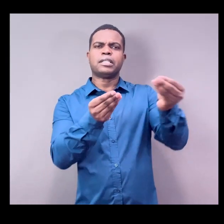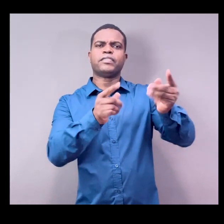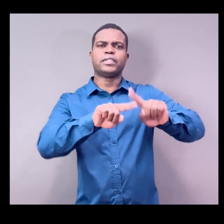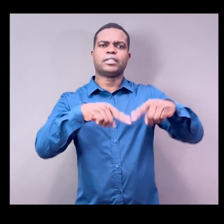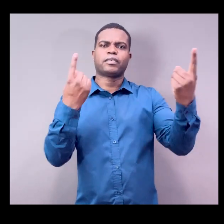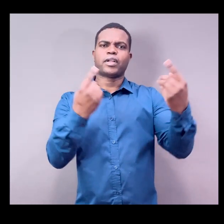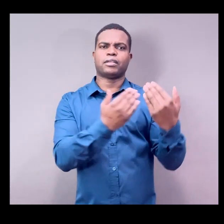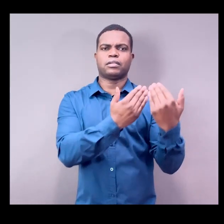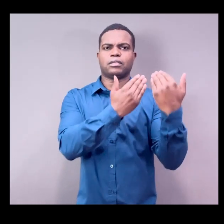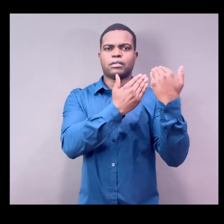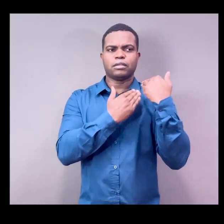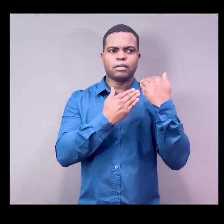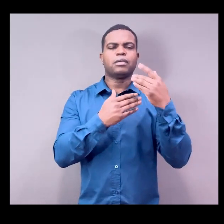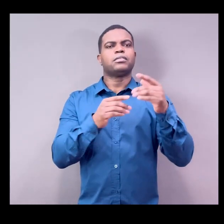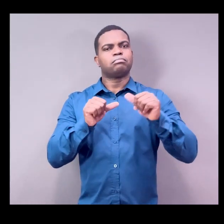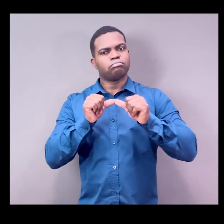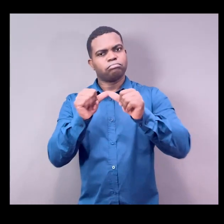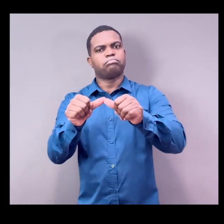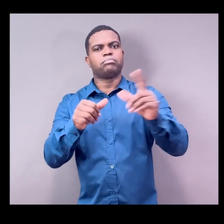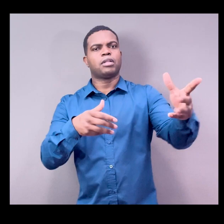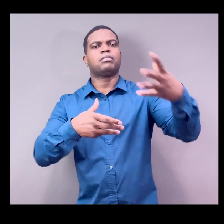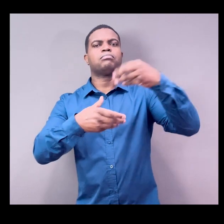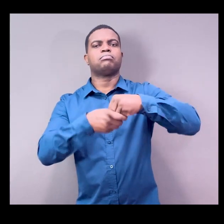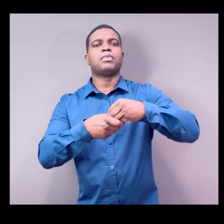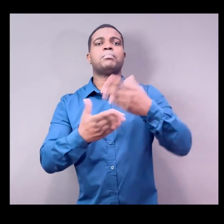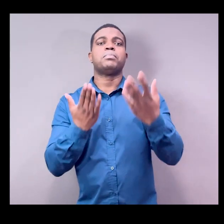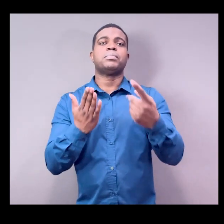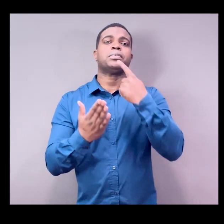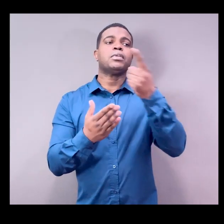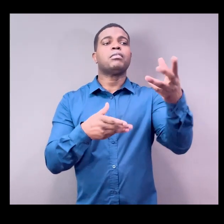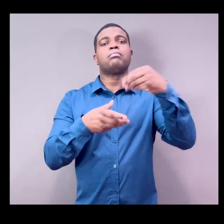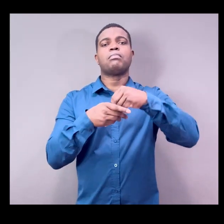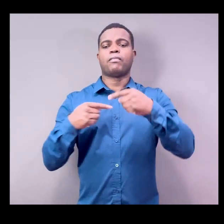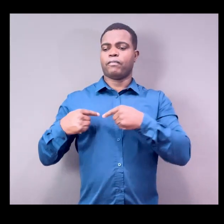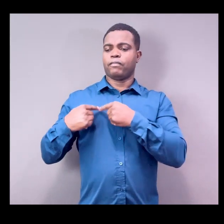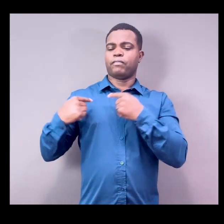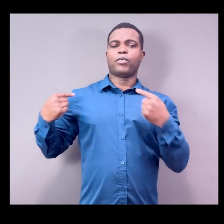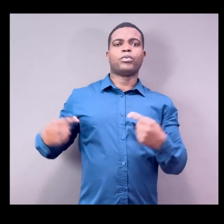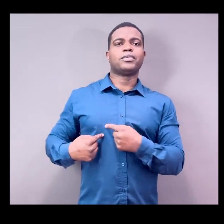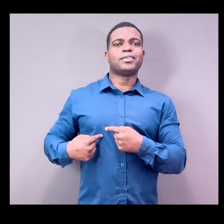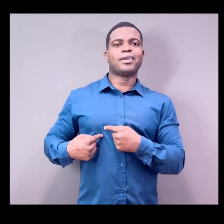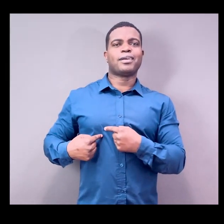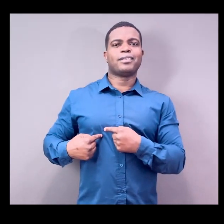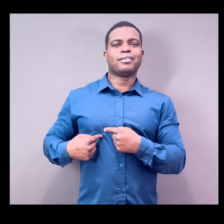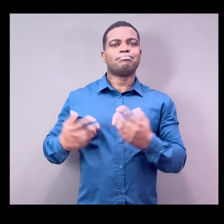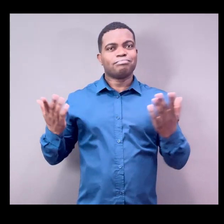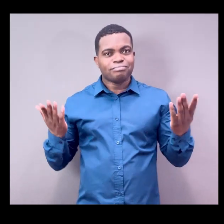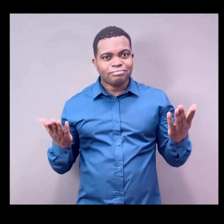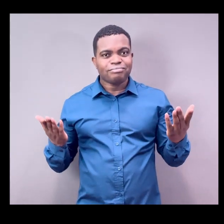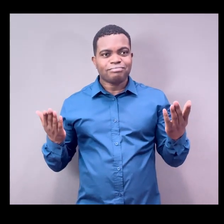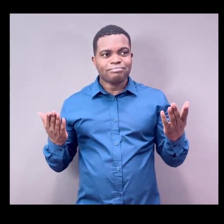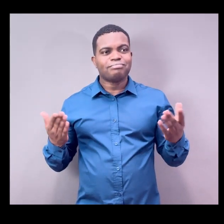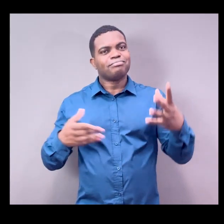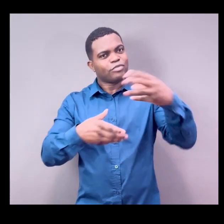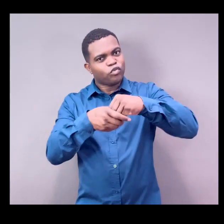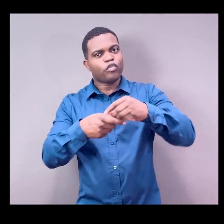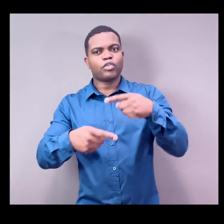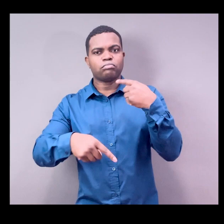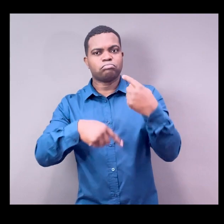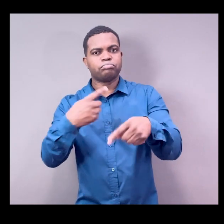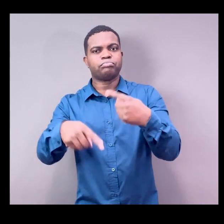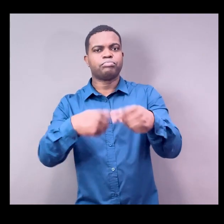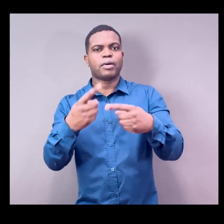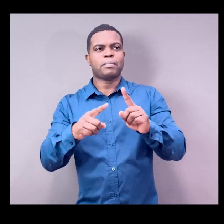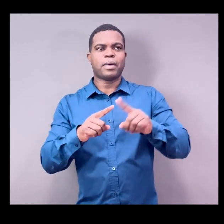their roles from the ambassador to a volunteer ambassador. They are still involved,